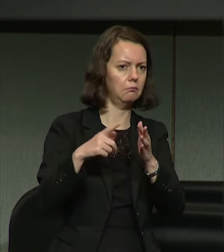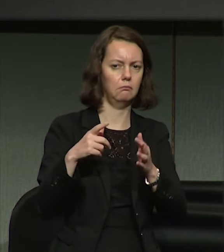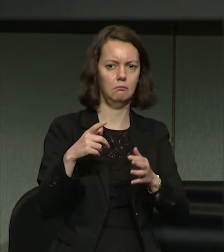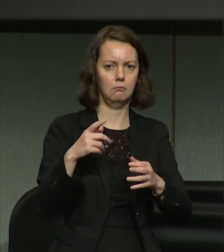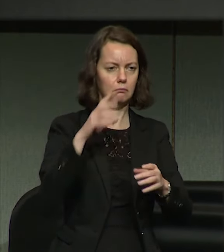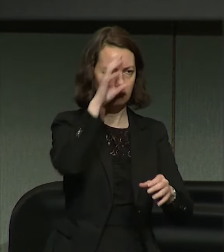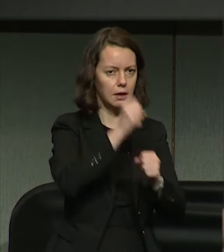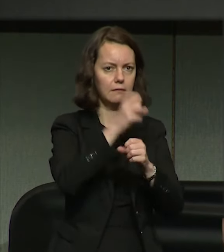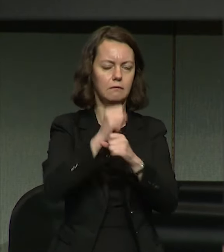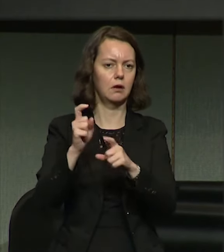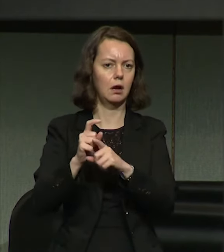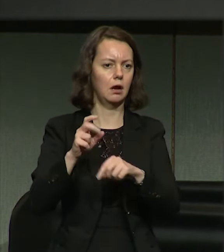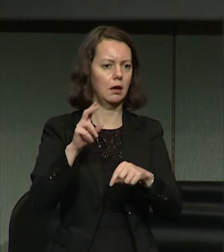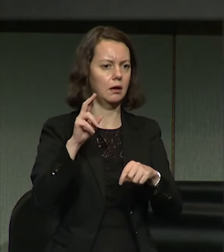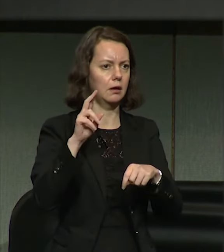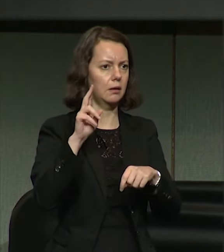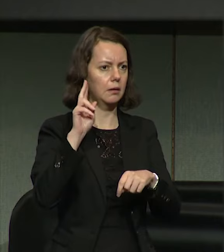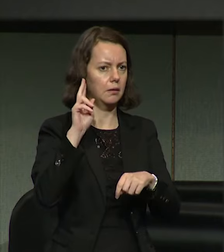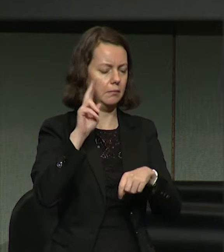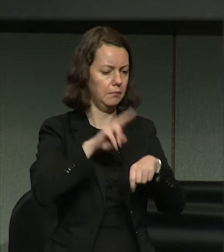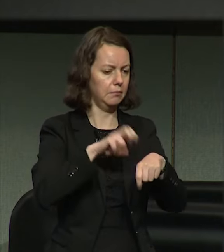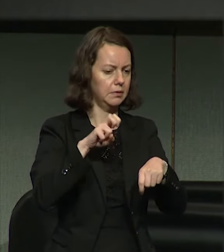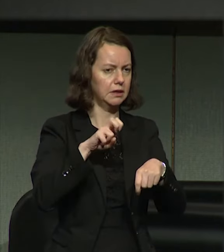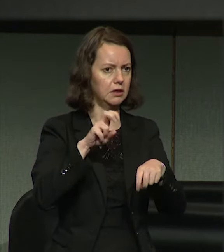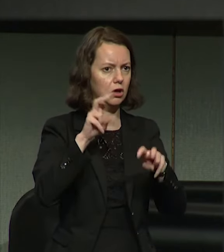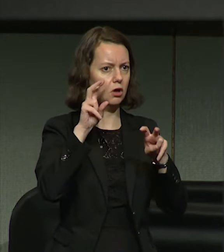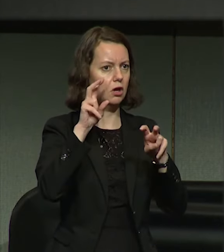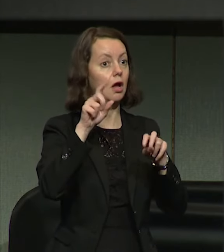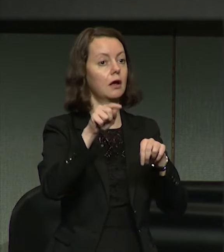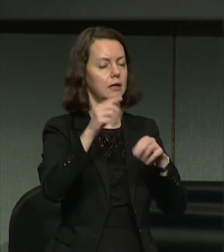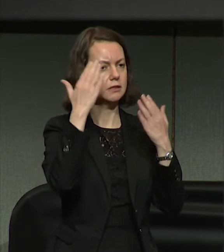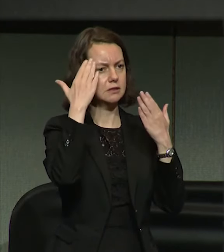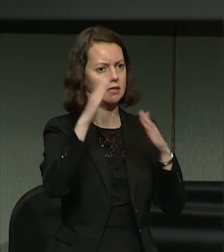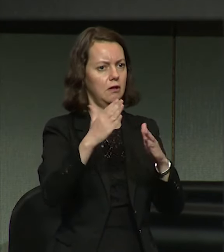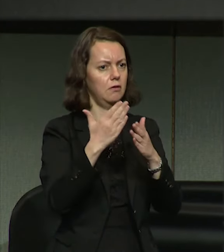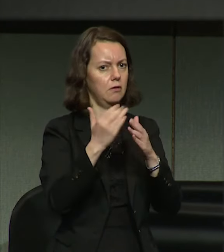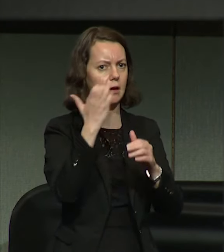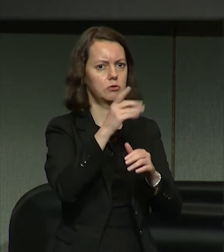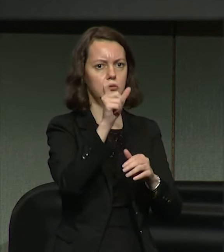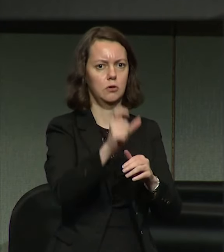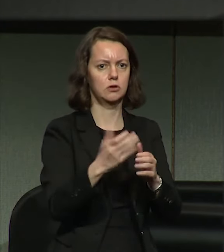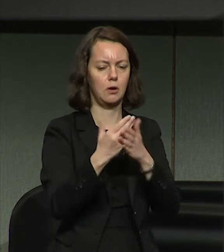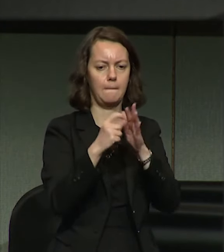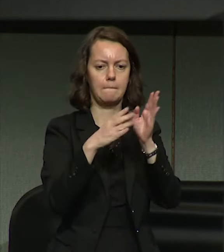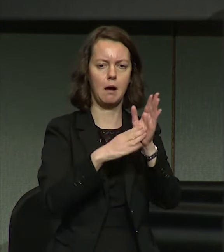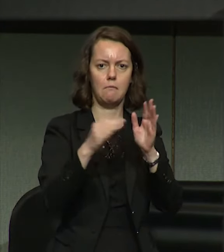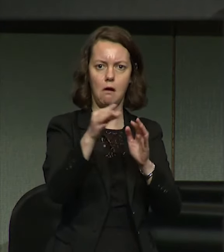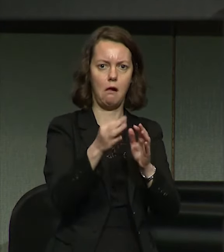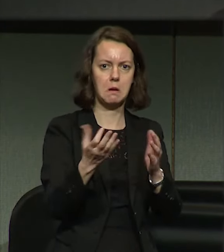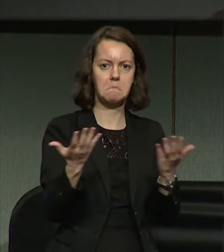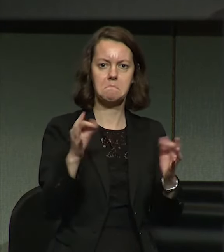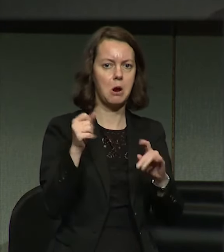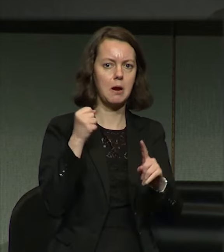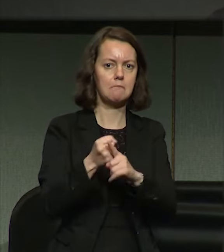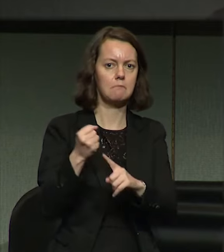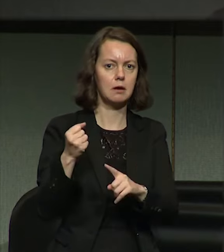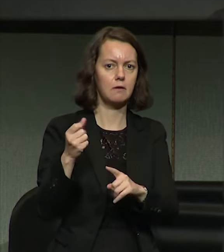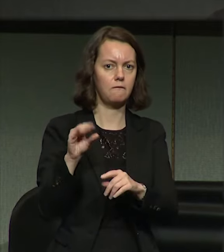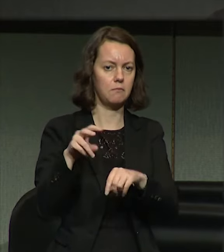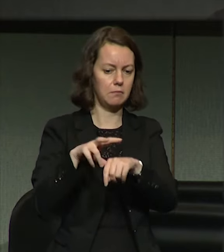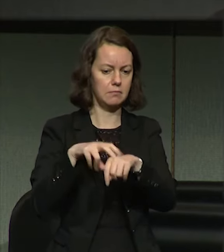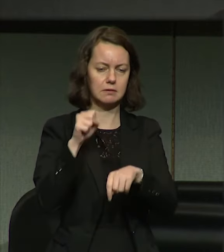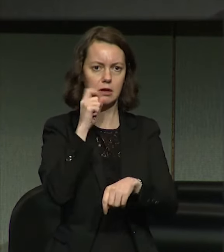let a policeman cause the death of an Aboriginal man on Palm Island with no consequence. But connecting with the humanity of